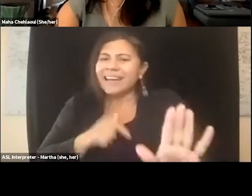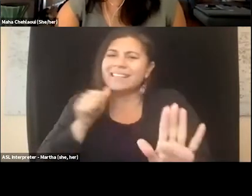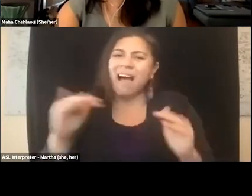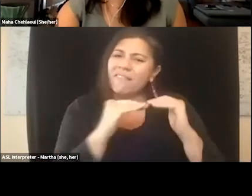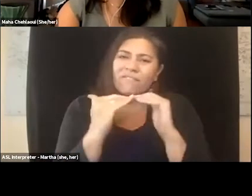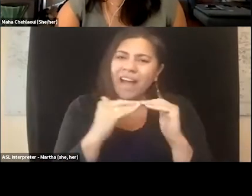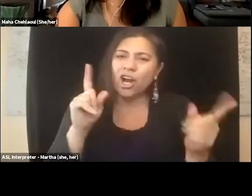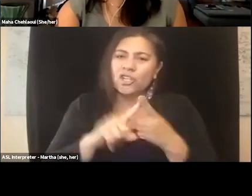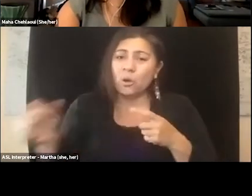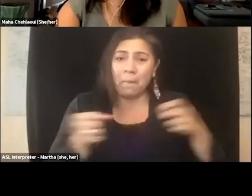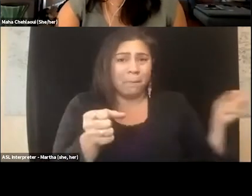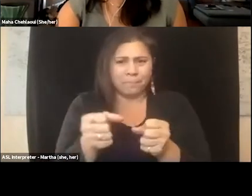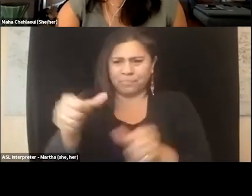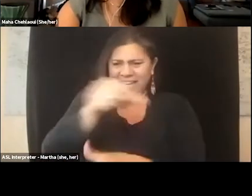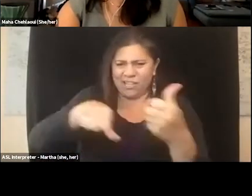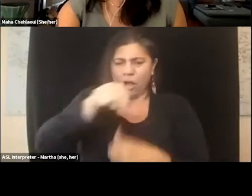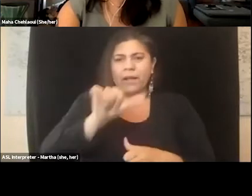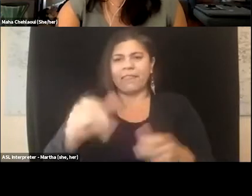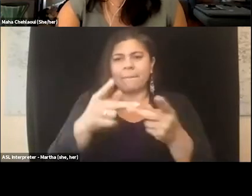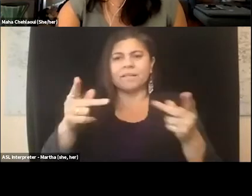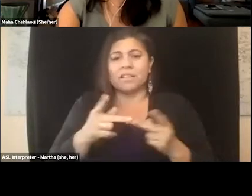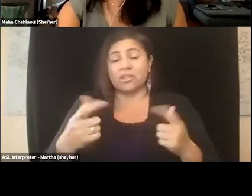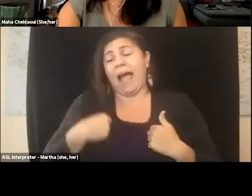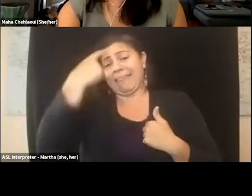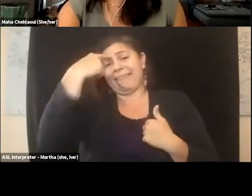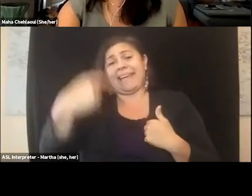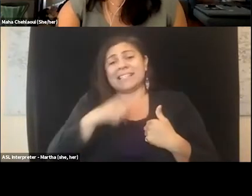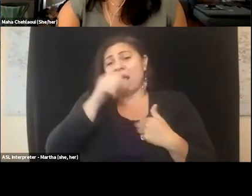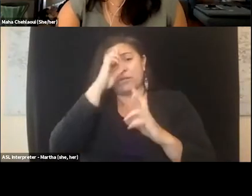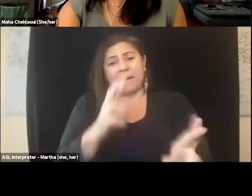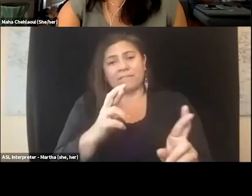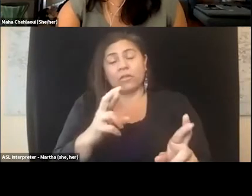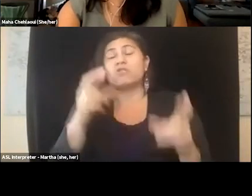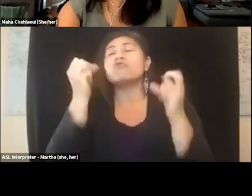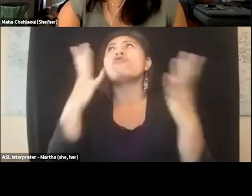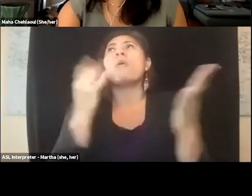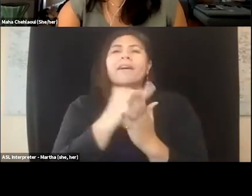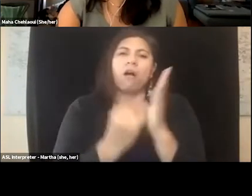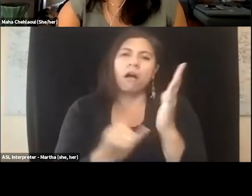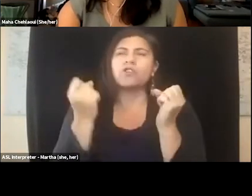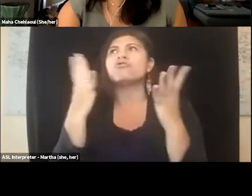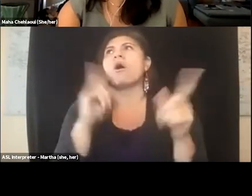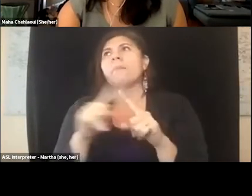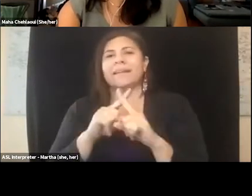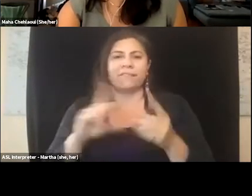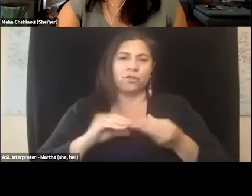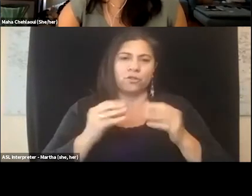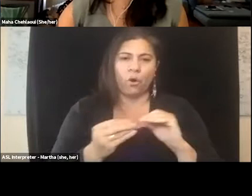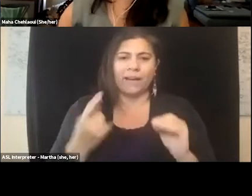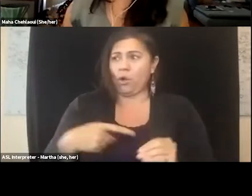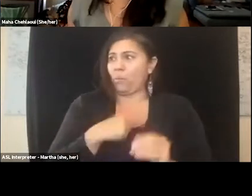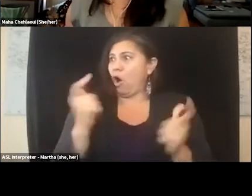put each other in this position. It's disrespectful. There's so much art, so much stories that each one of us have to offer